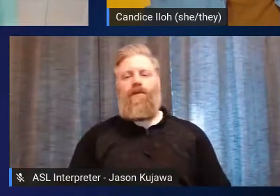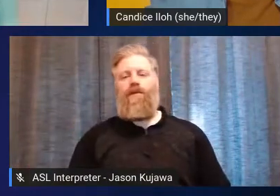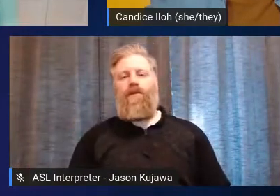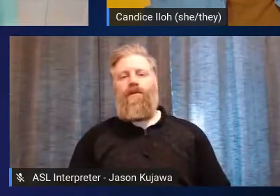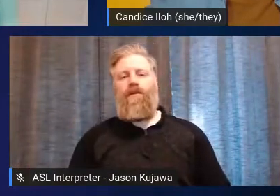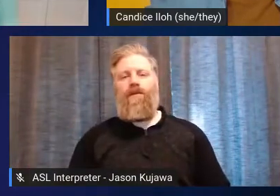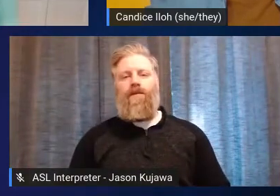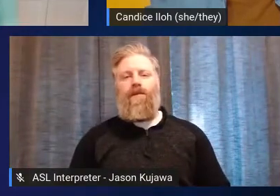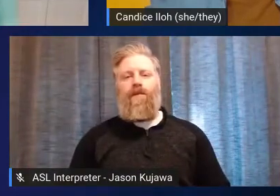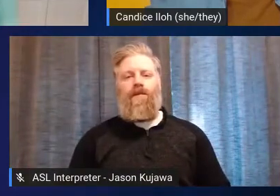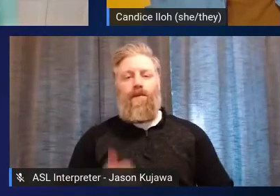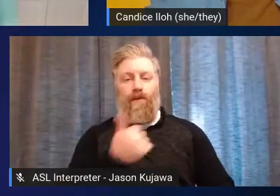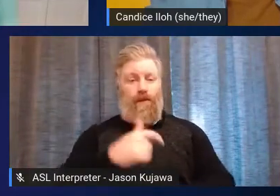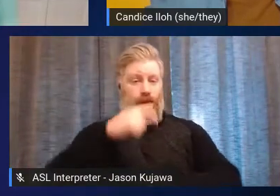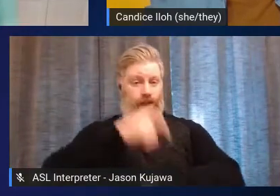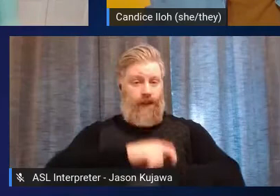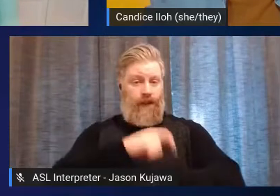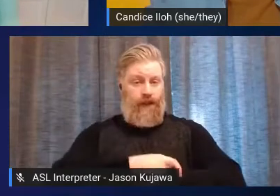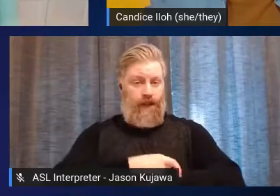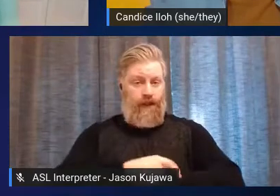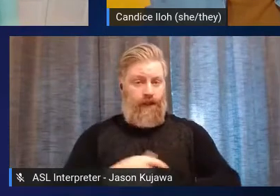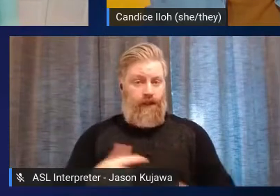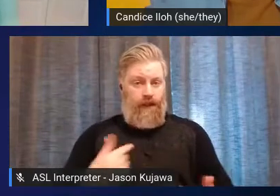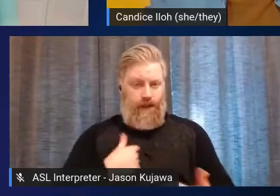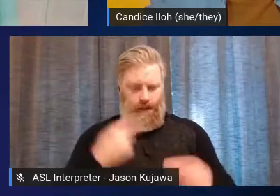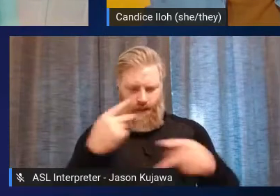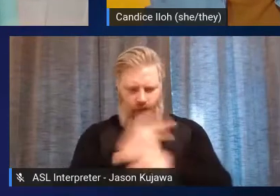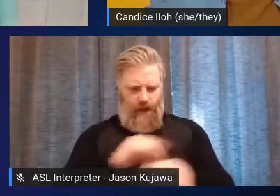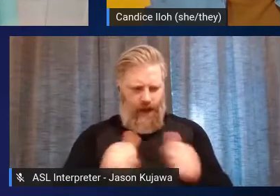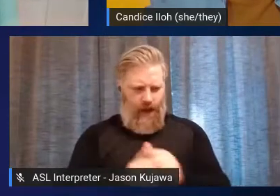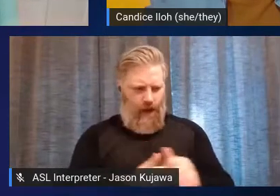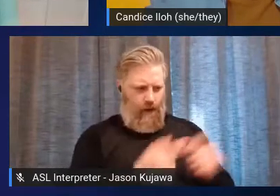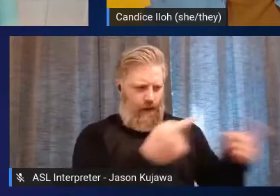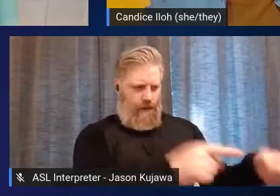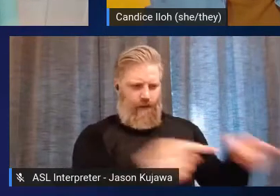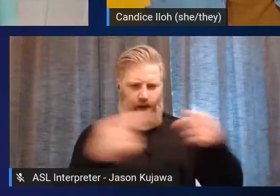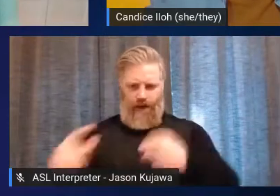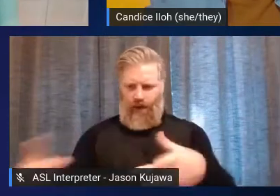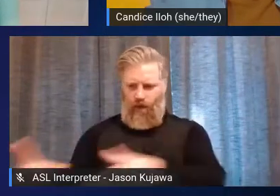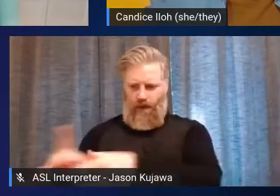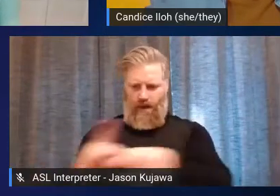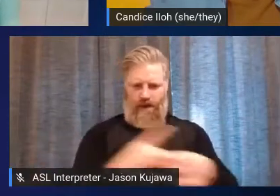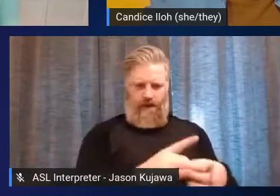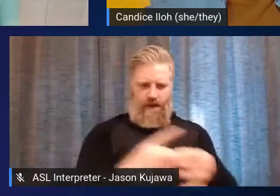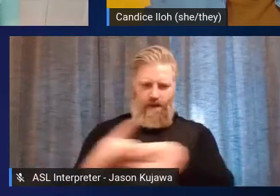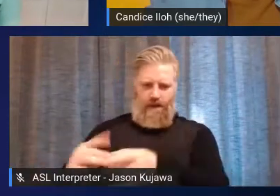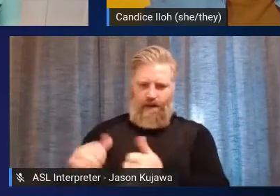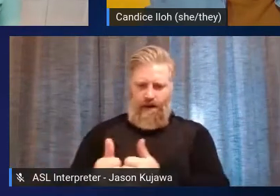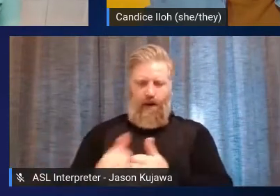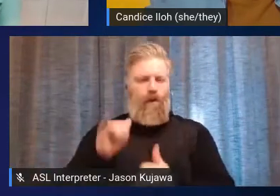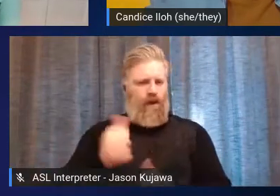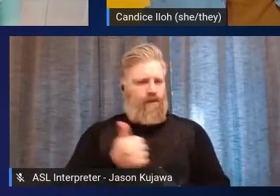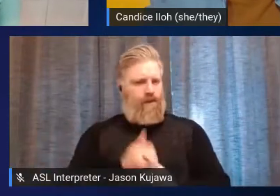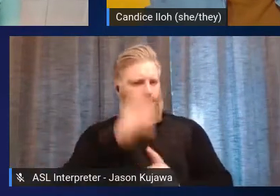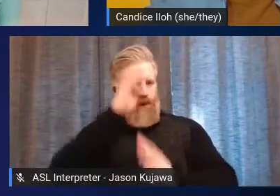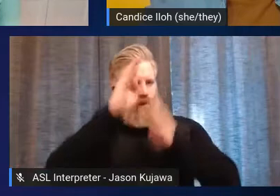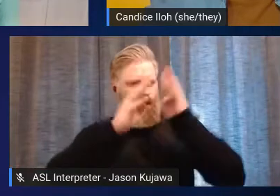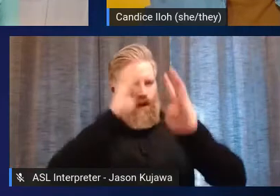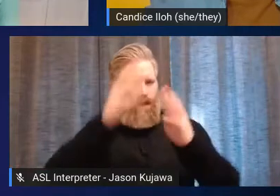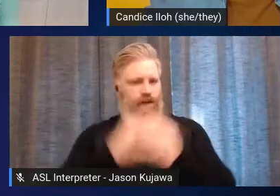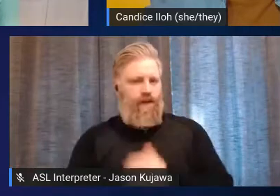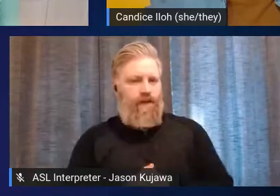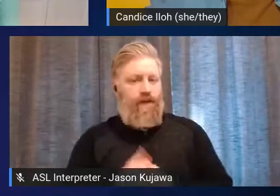figure out how like events are related in our minds, that's a creative act. Mm-hmm. So I think there's